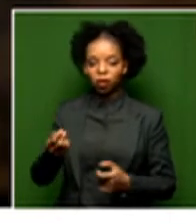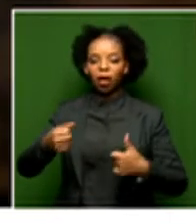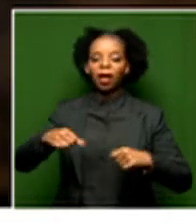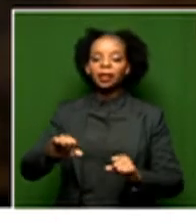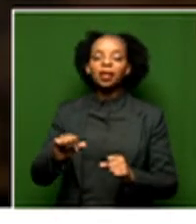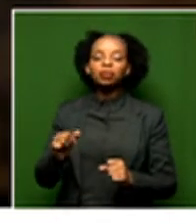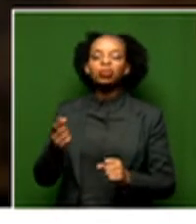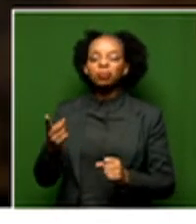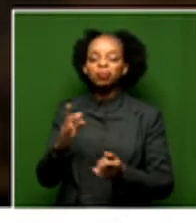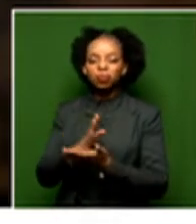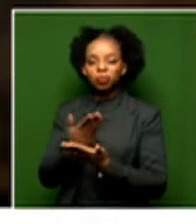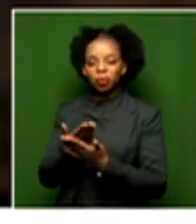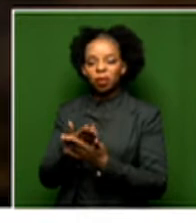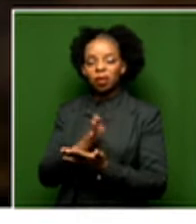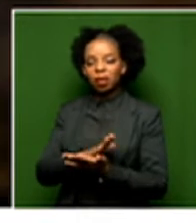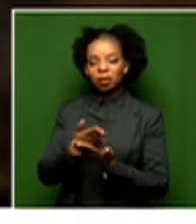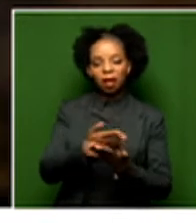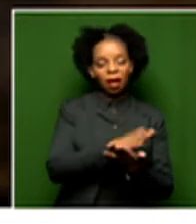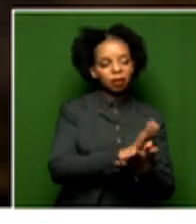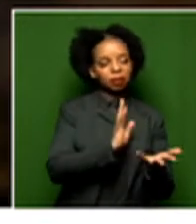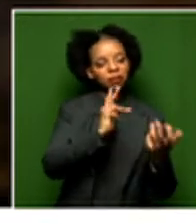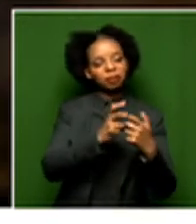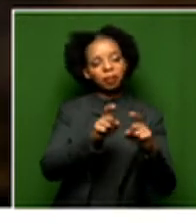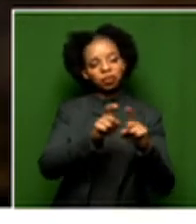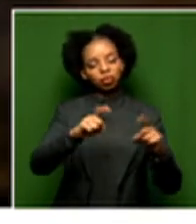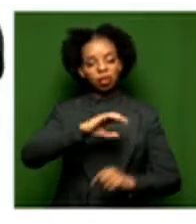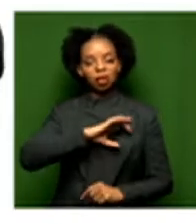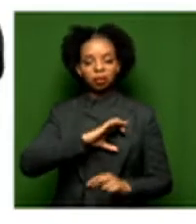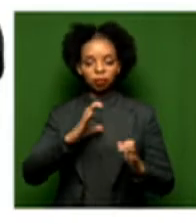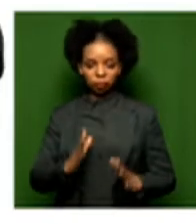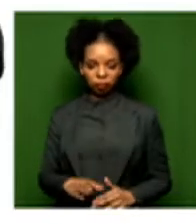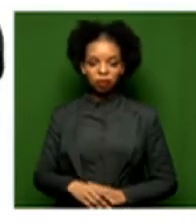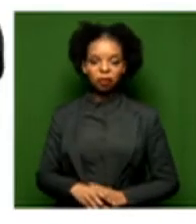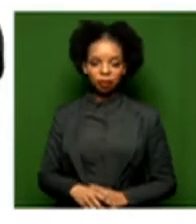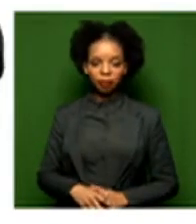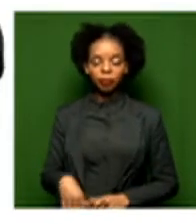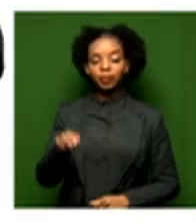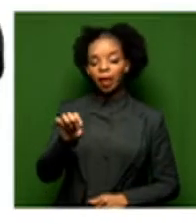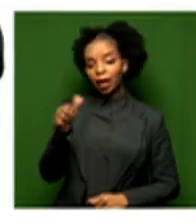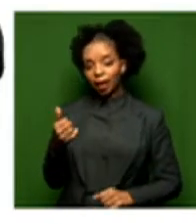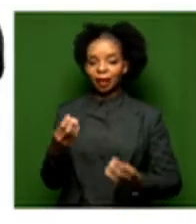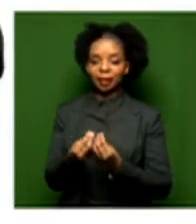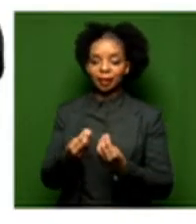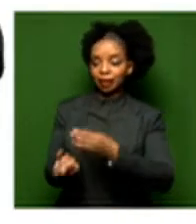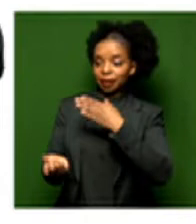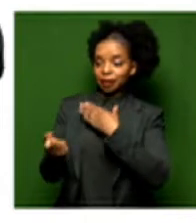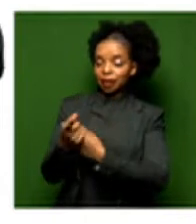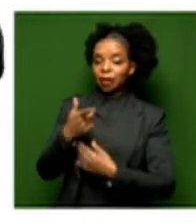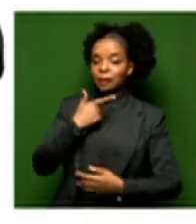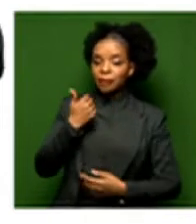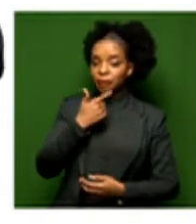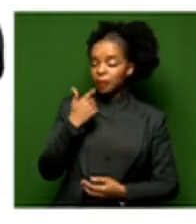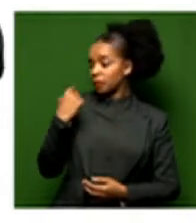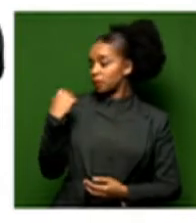then to translate it to the customers. And another thing that the biggest hurdle that we have faced recently due to